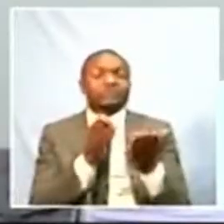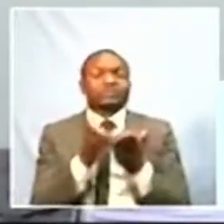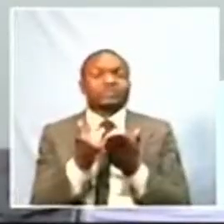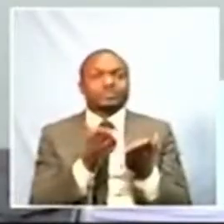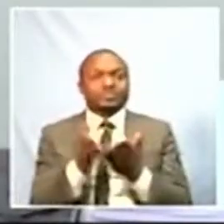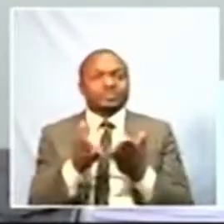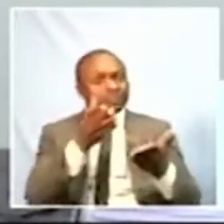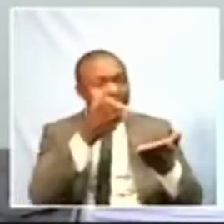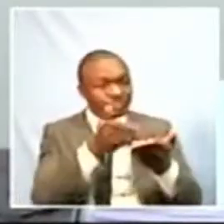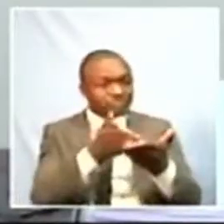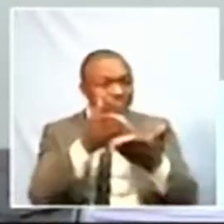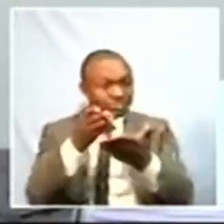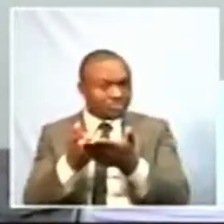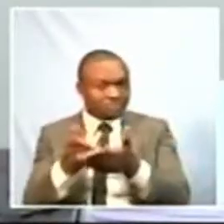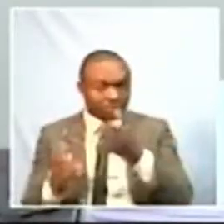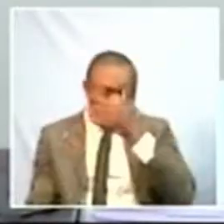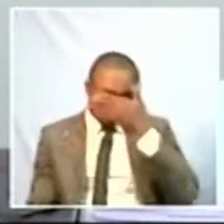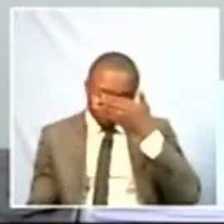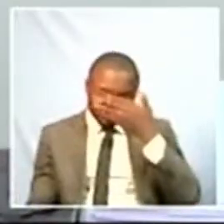from these